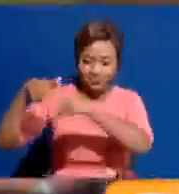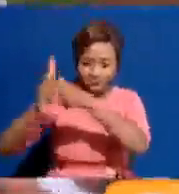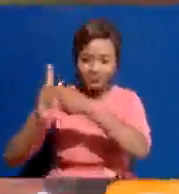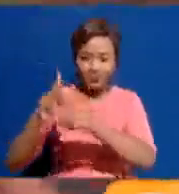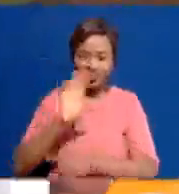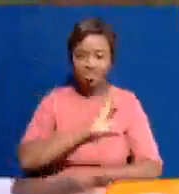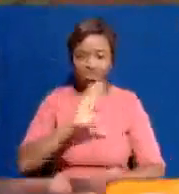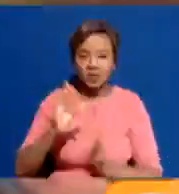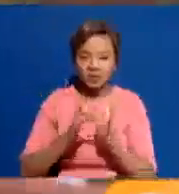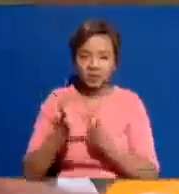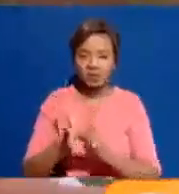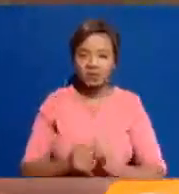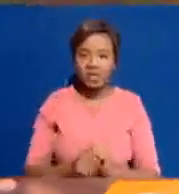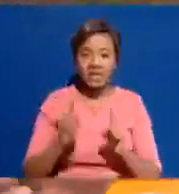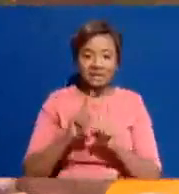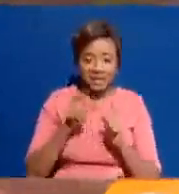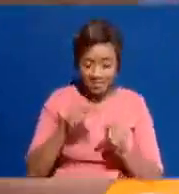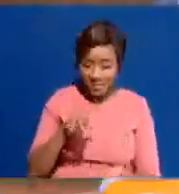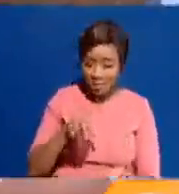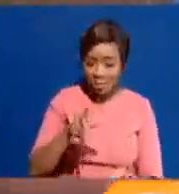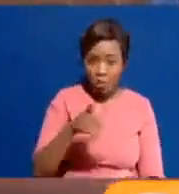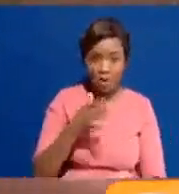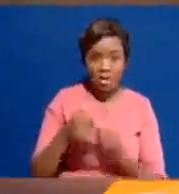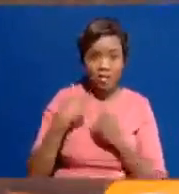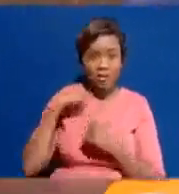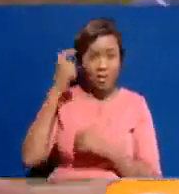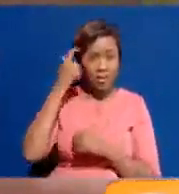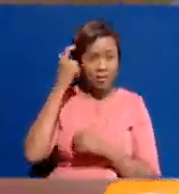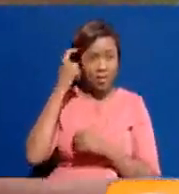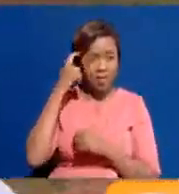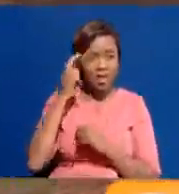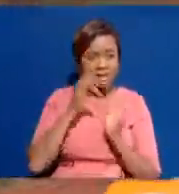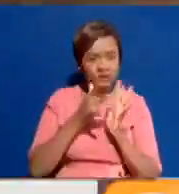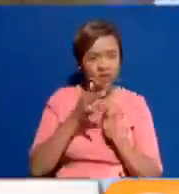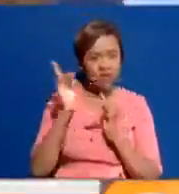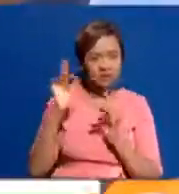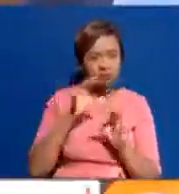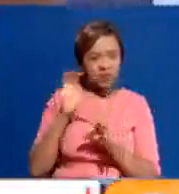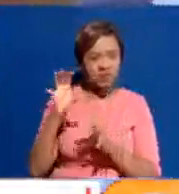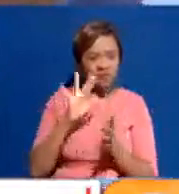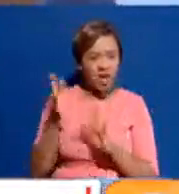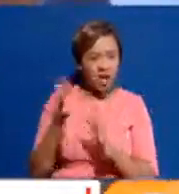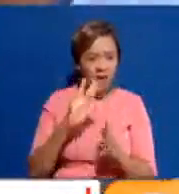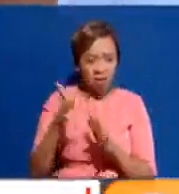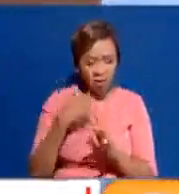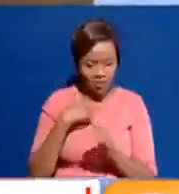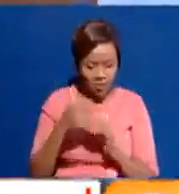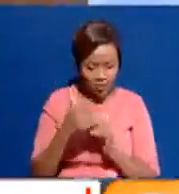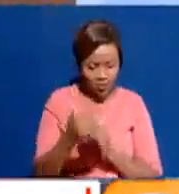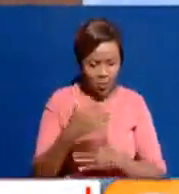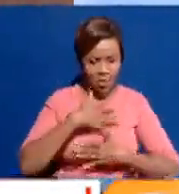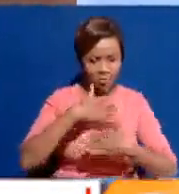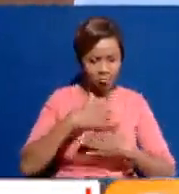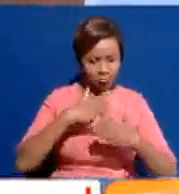Christian. It reminds me what Jesus went through for me to be saved. So that's why I will join this every